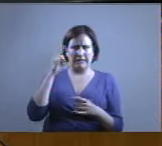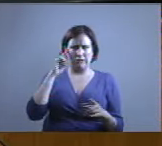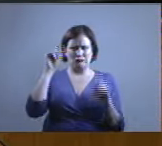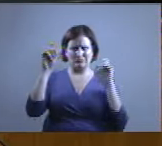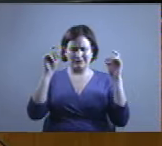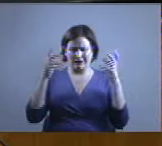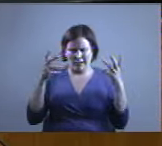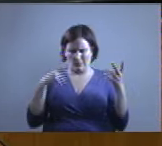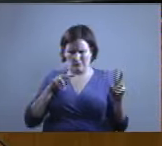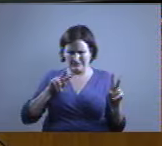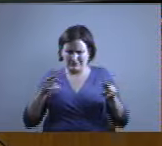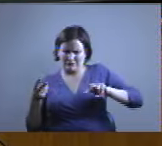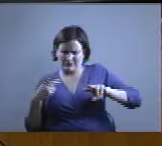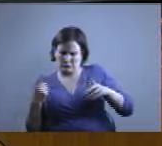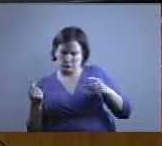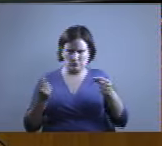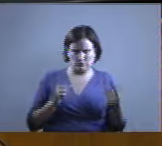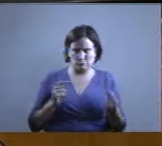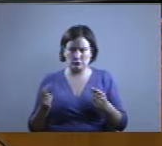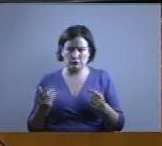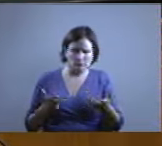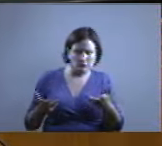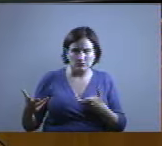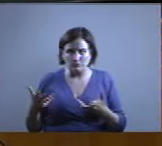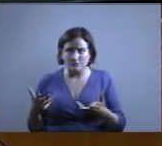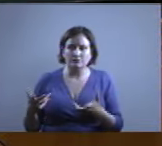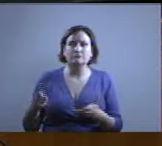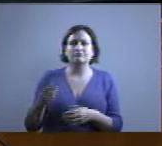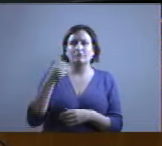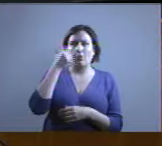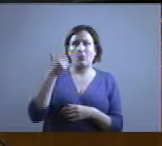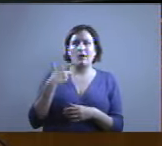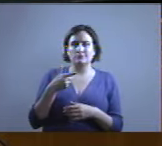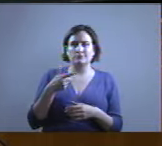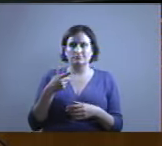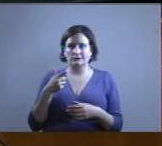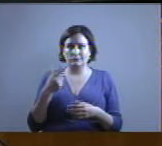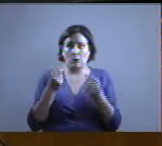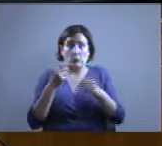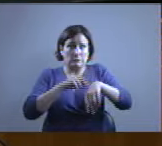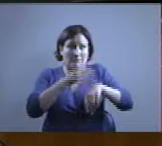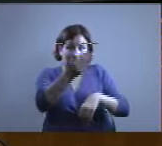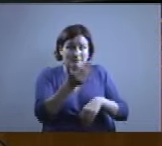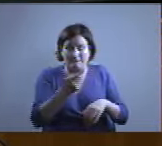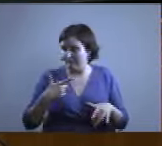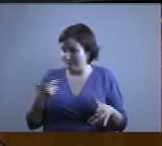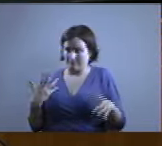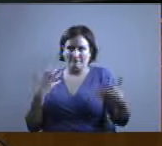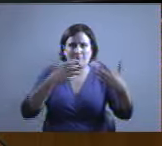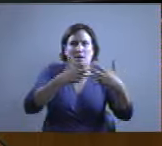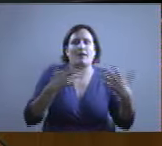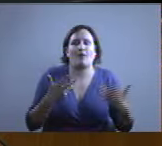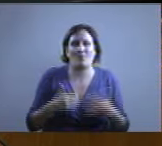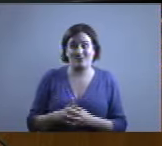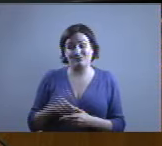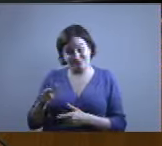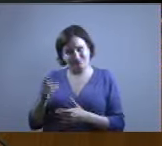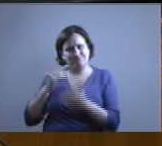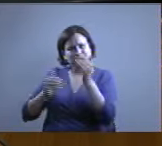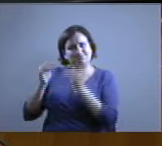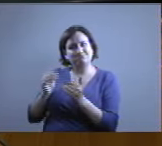have any hope of influencing and shaping the inevitable new order. The top employer, industrialist in